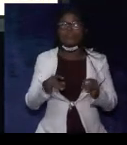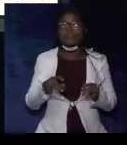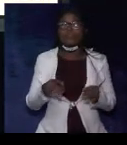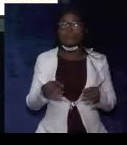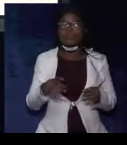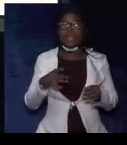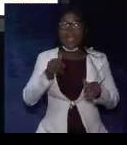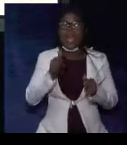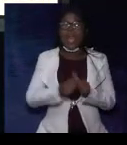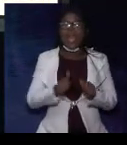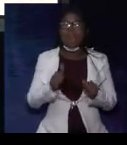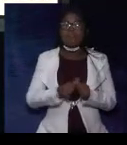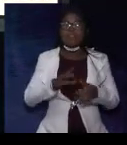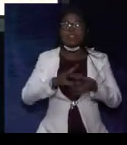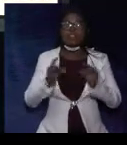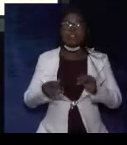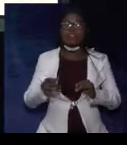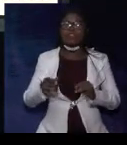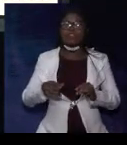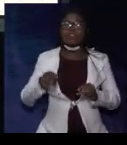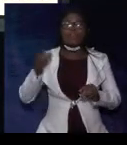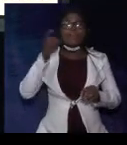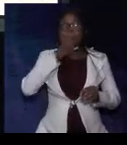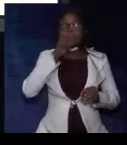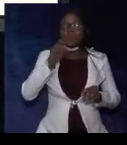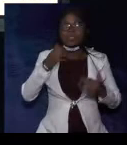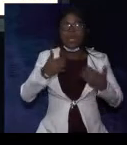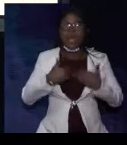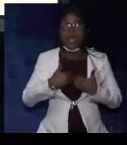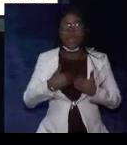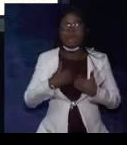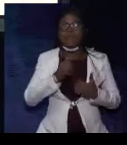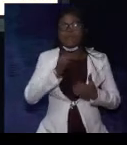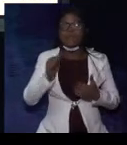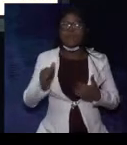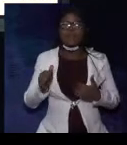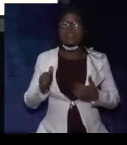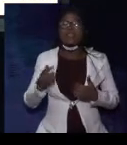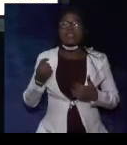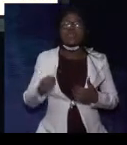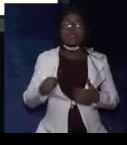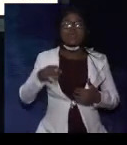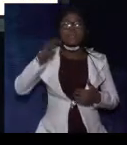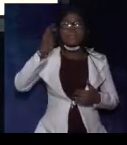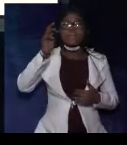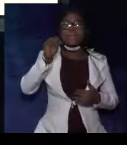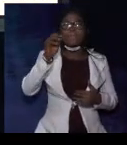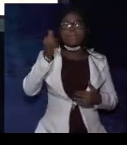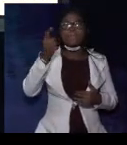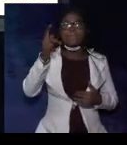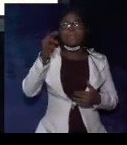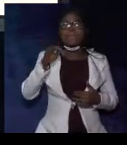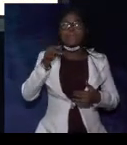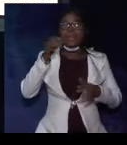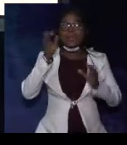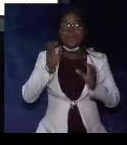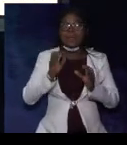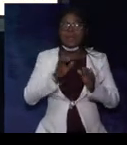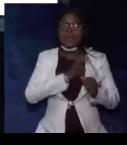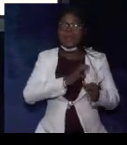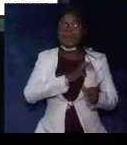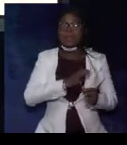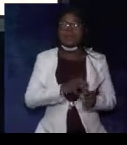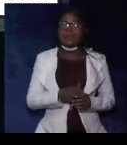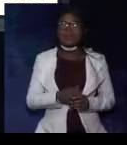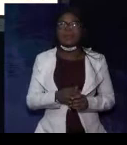done. Every story should have a main character and other characters. I remember when we were